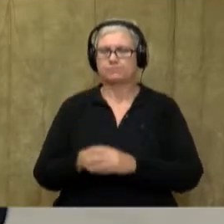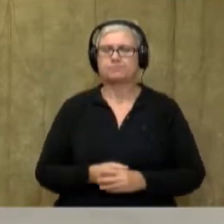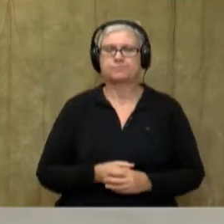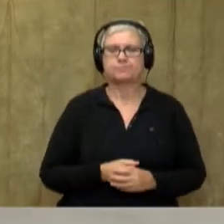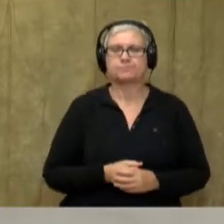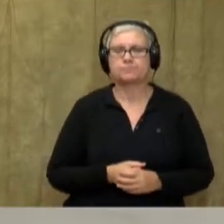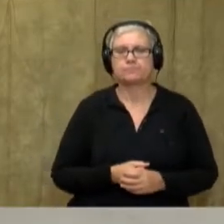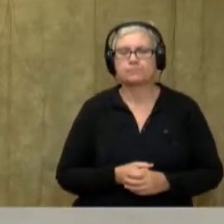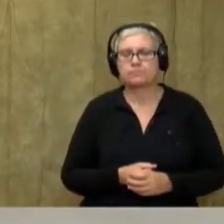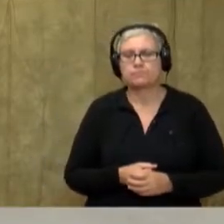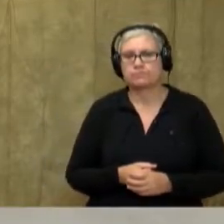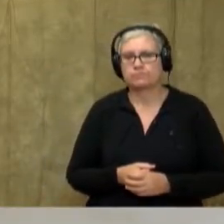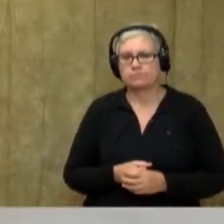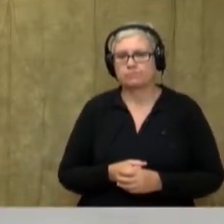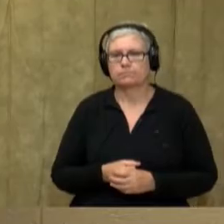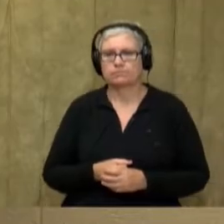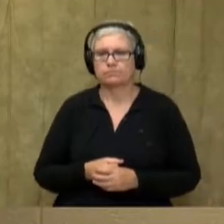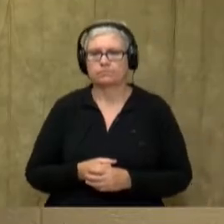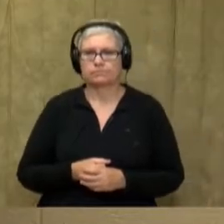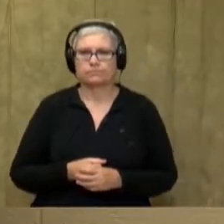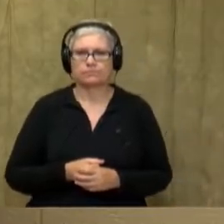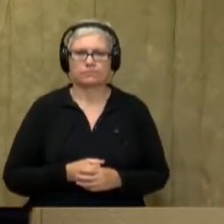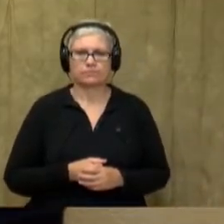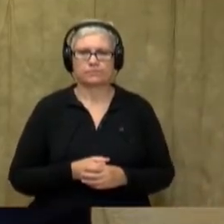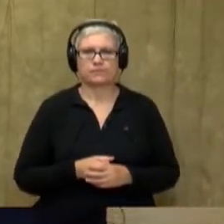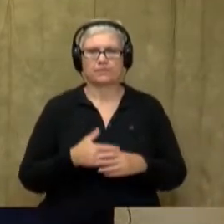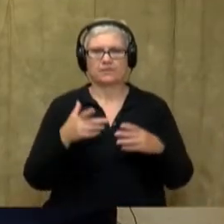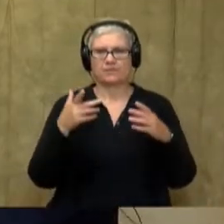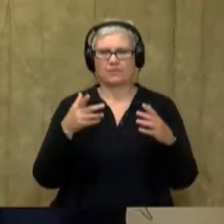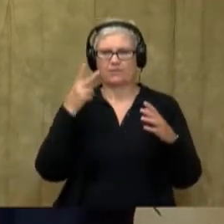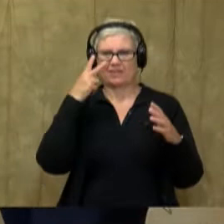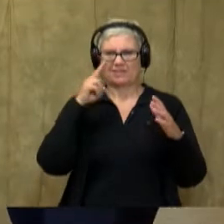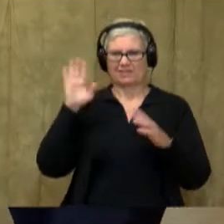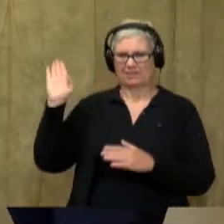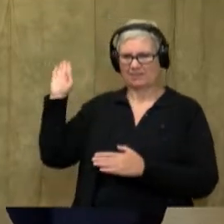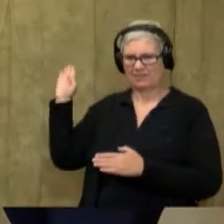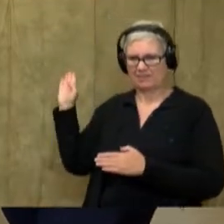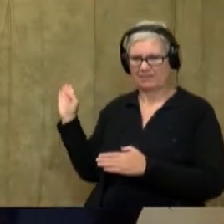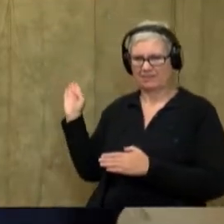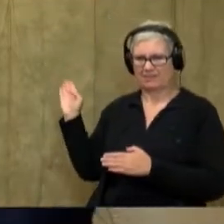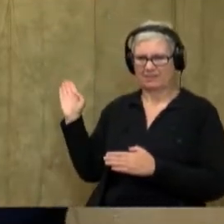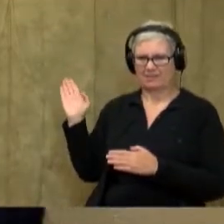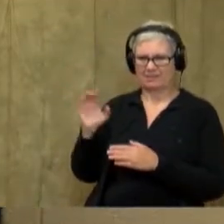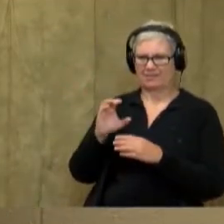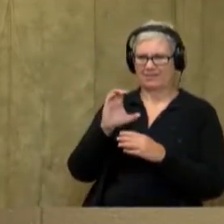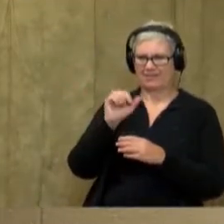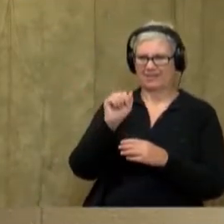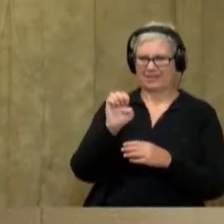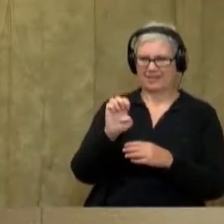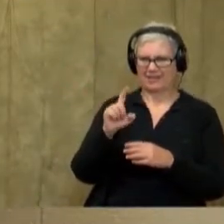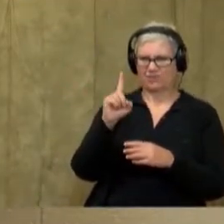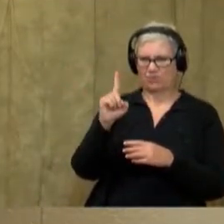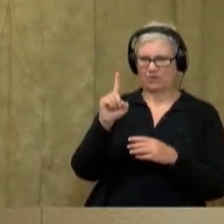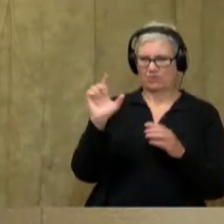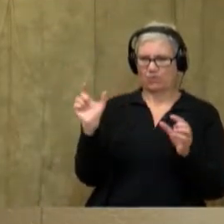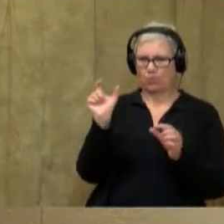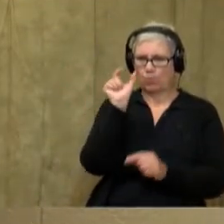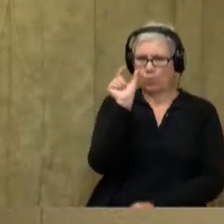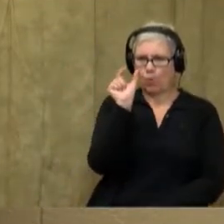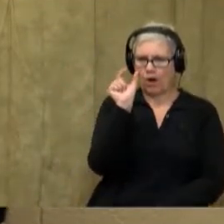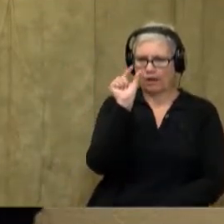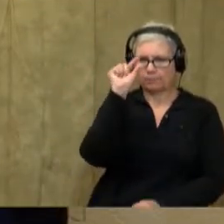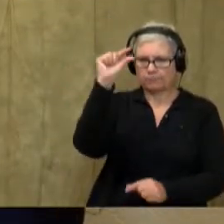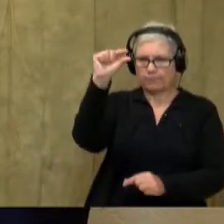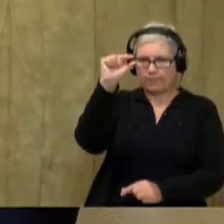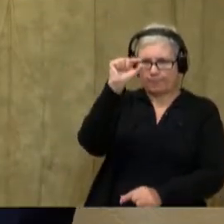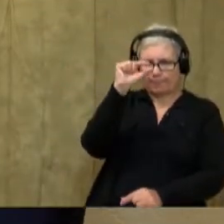task has us kind of making sense of this particular situation. In case 1, you're looking at the small unit cube that you